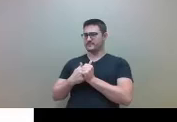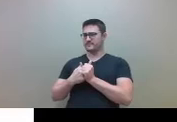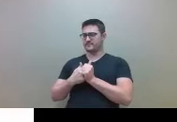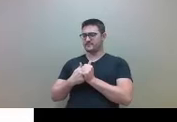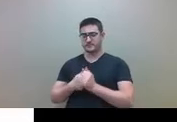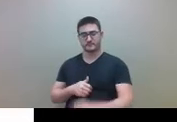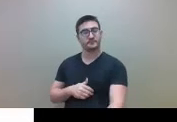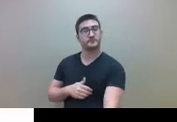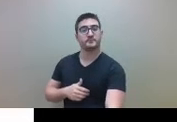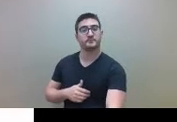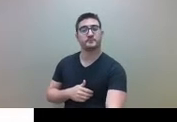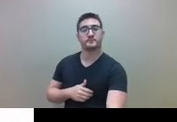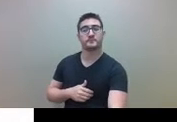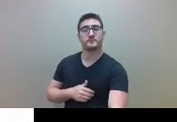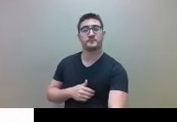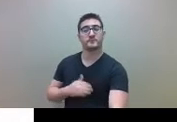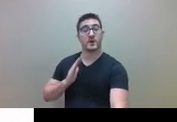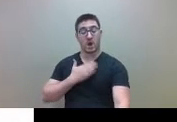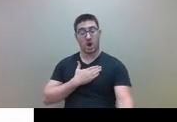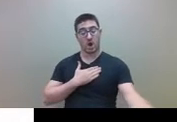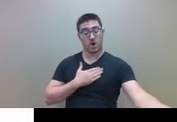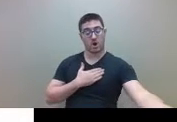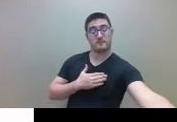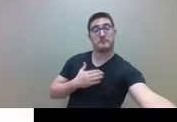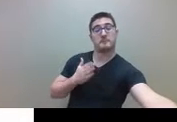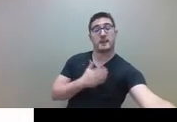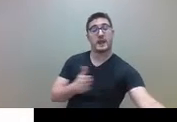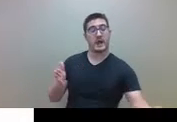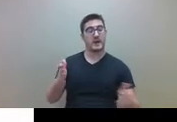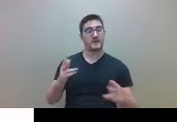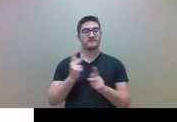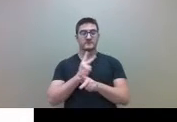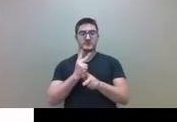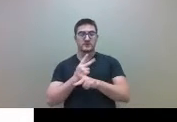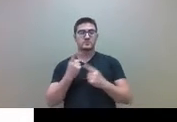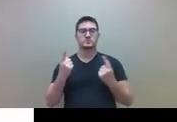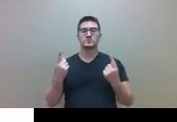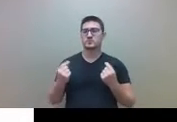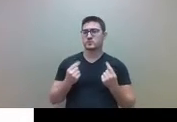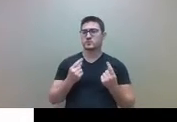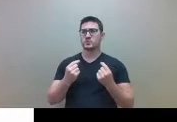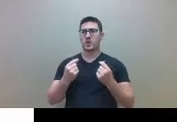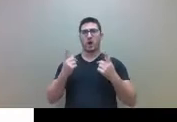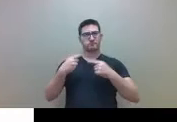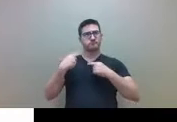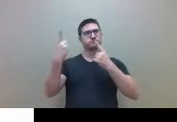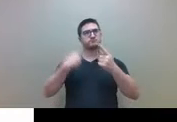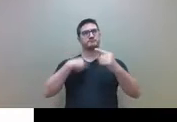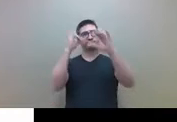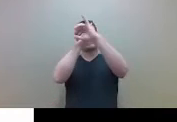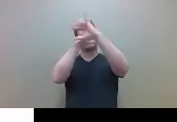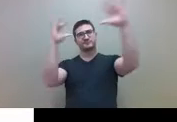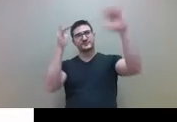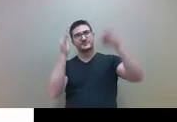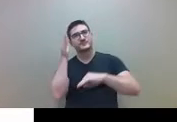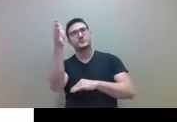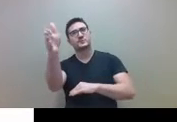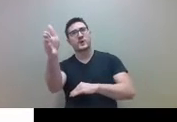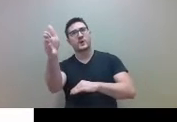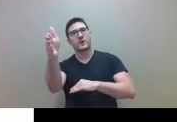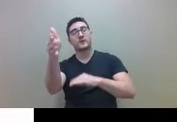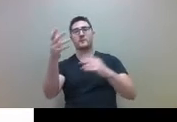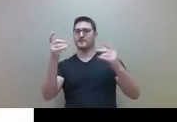and reevaluate our plan to see if it still fits. It'll decrease your